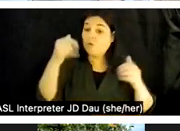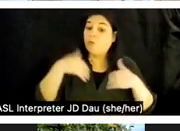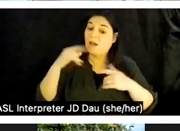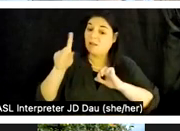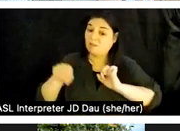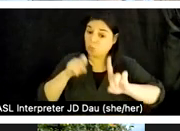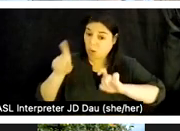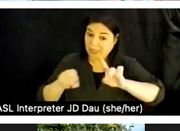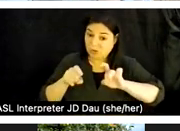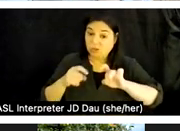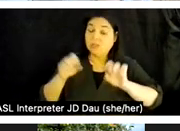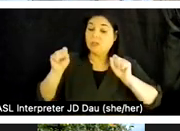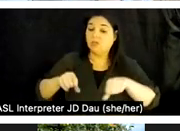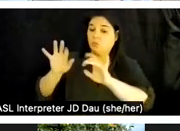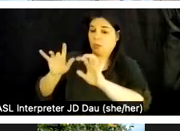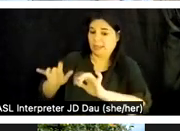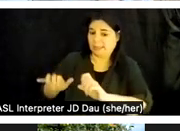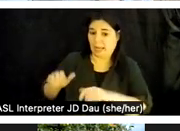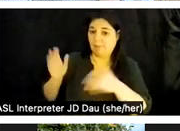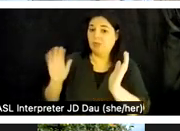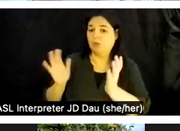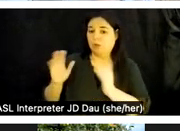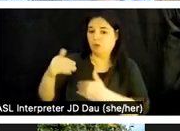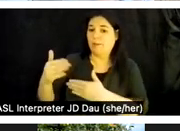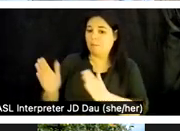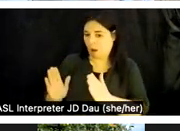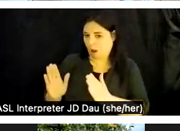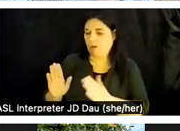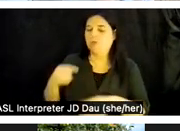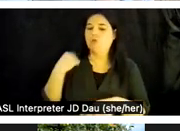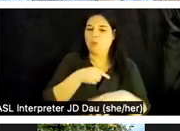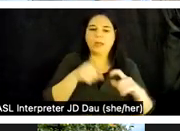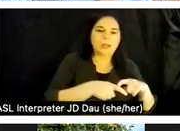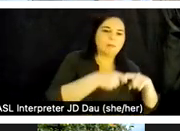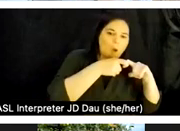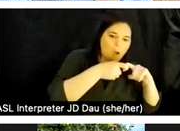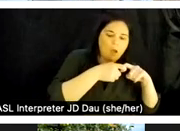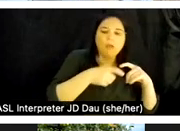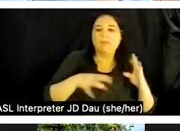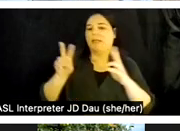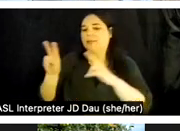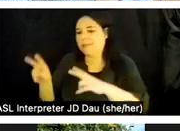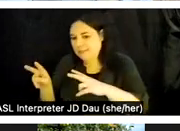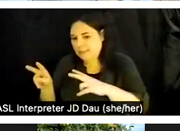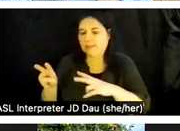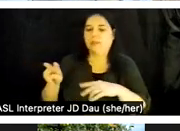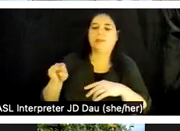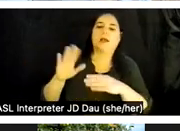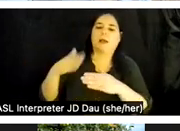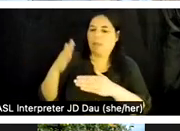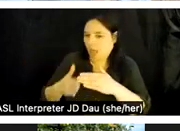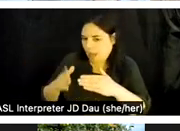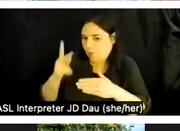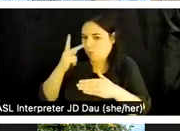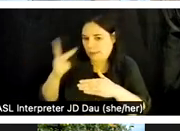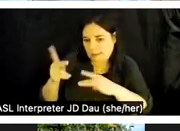into the chat. That way, either we can come to them at the end, or if it's something